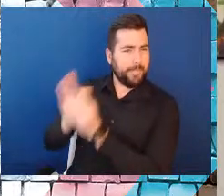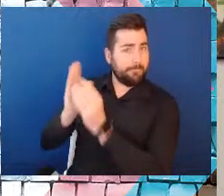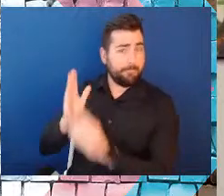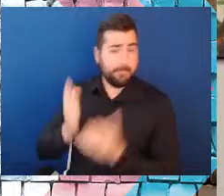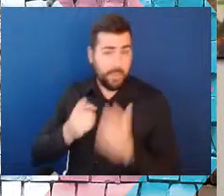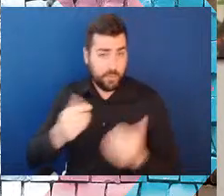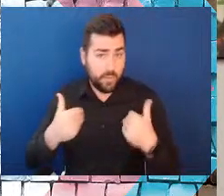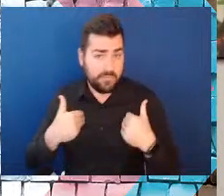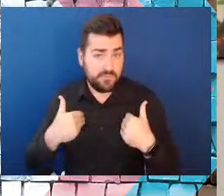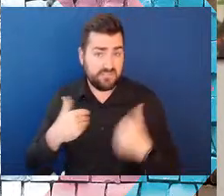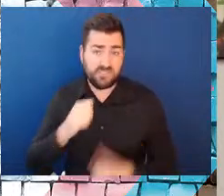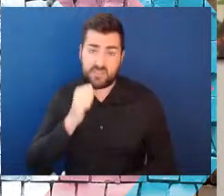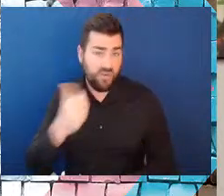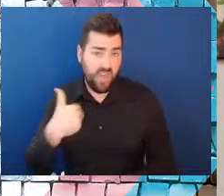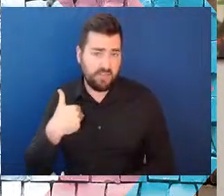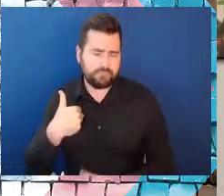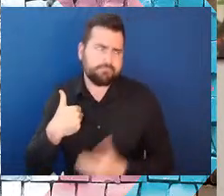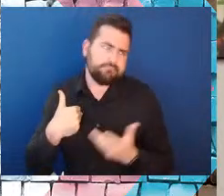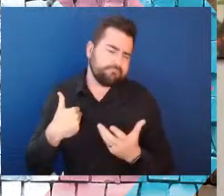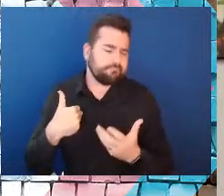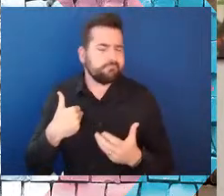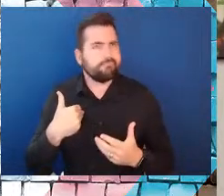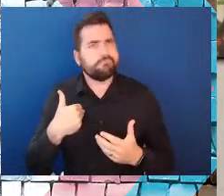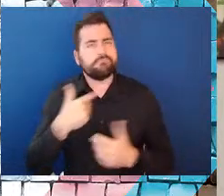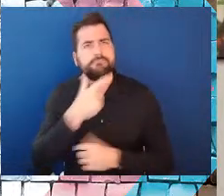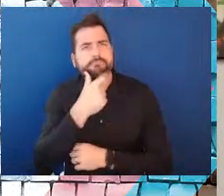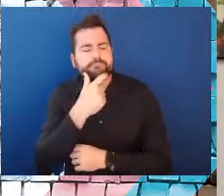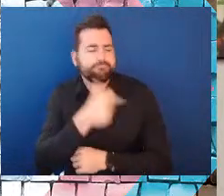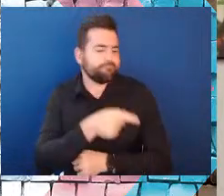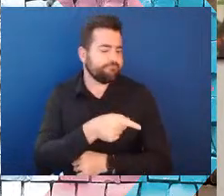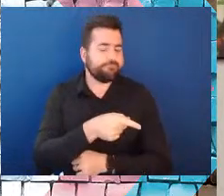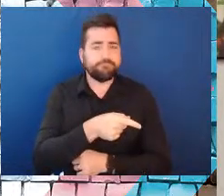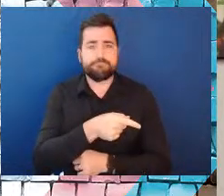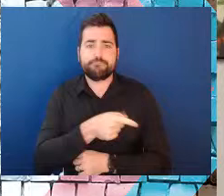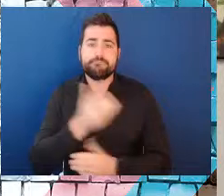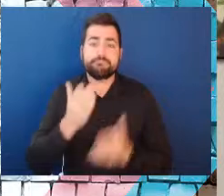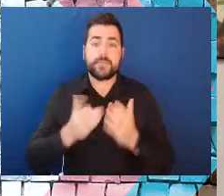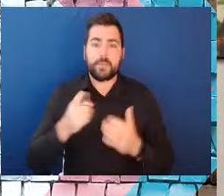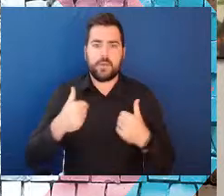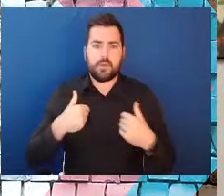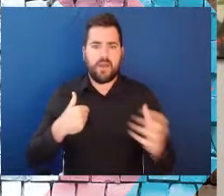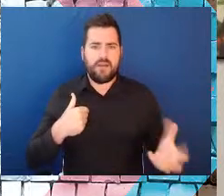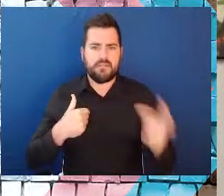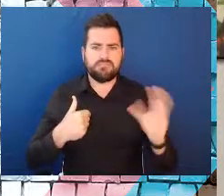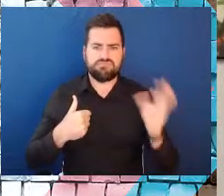You don't have one of those. I don't know. Maybe you got something that